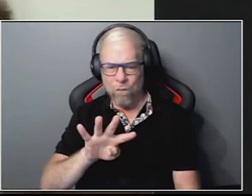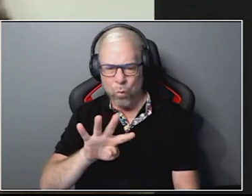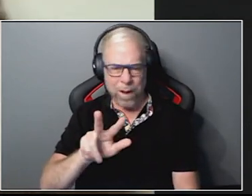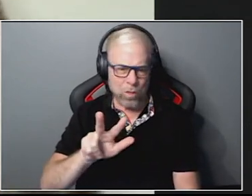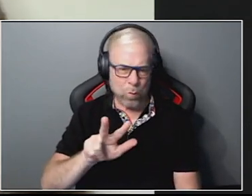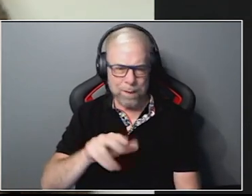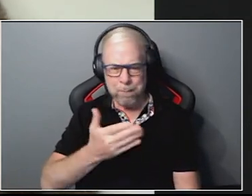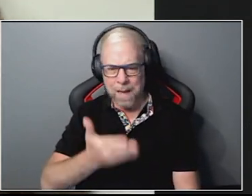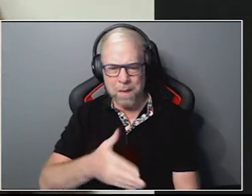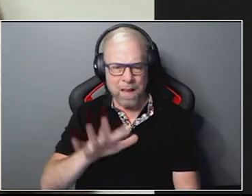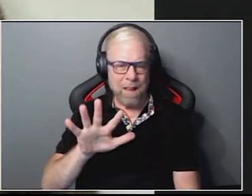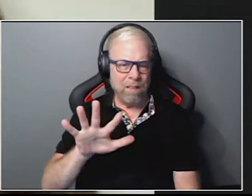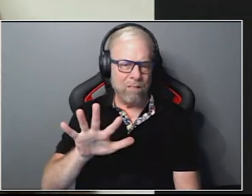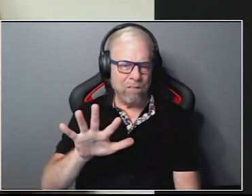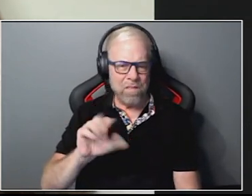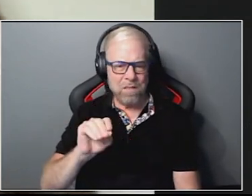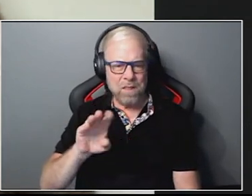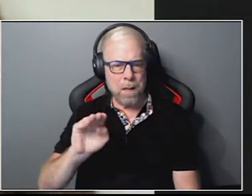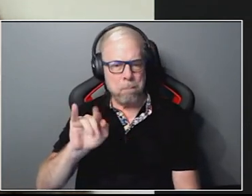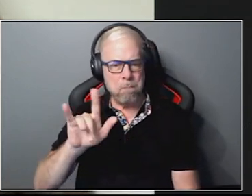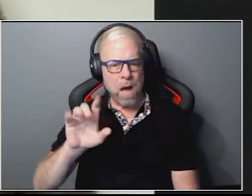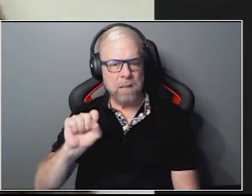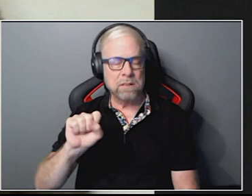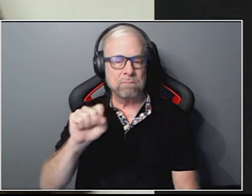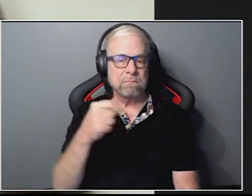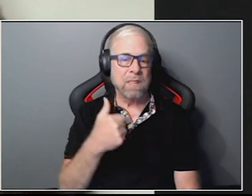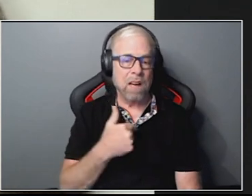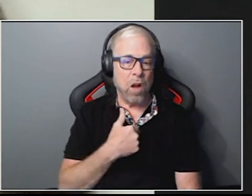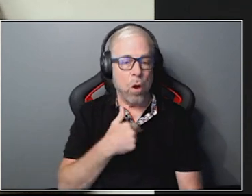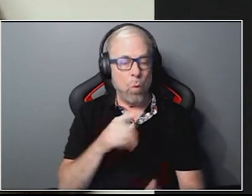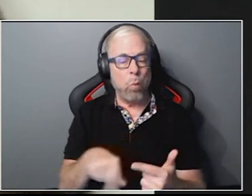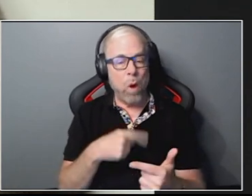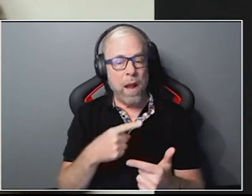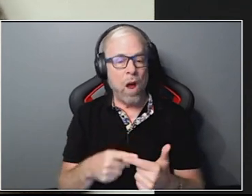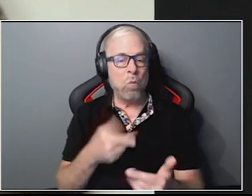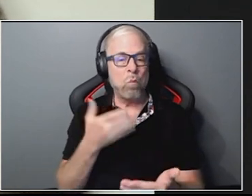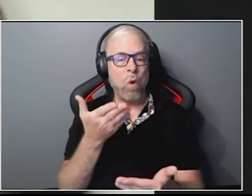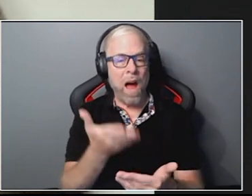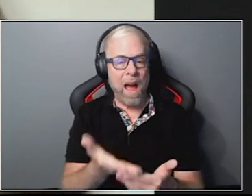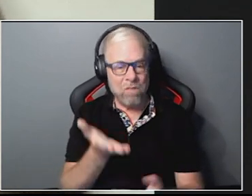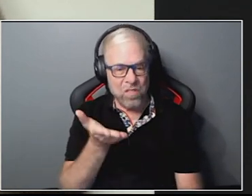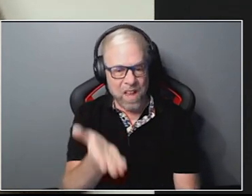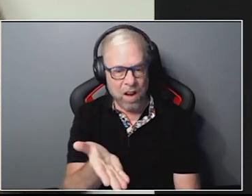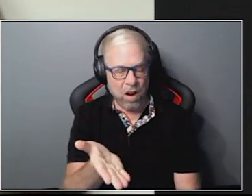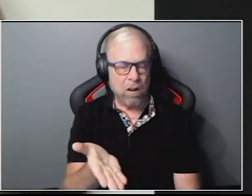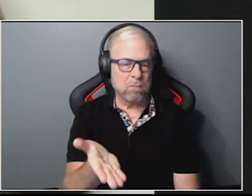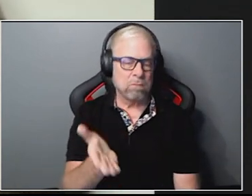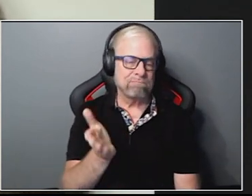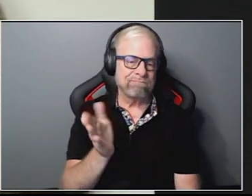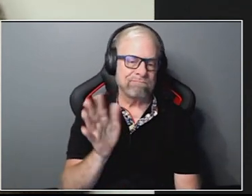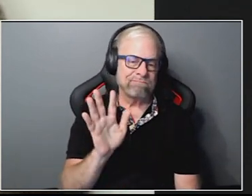further. And I was where, when I got there, I was there for about,